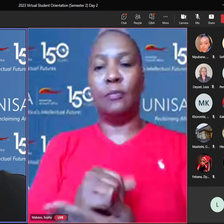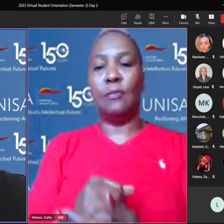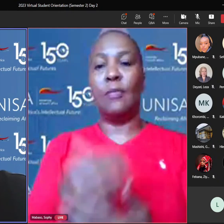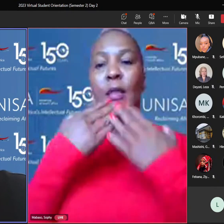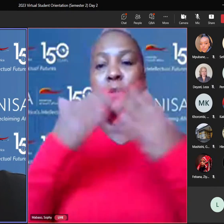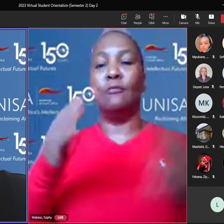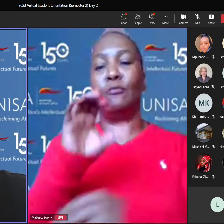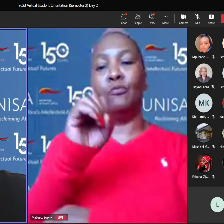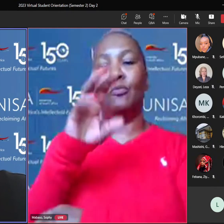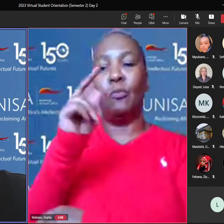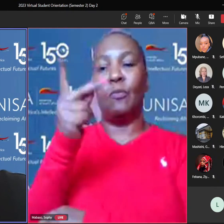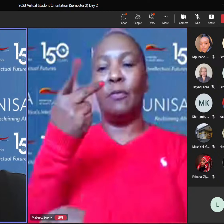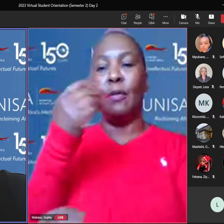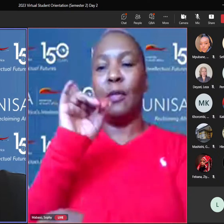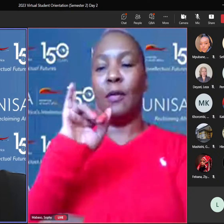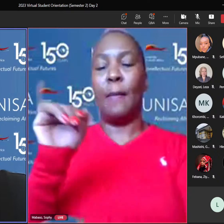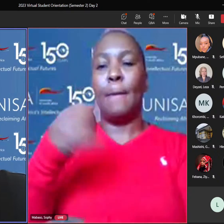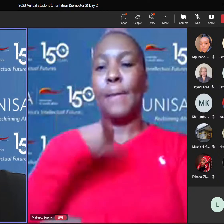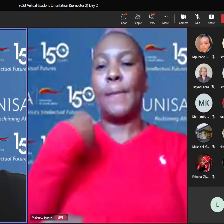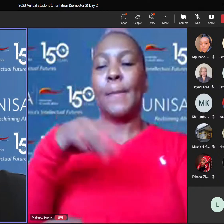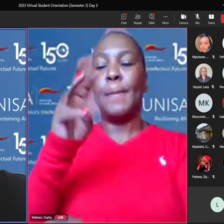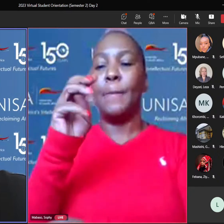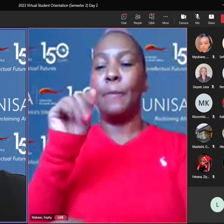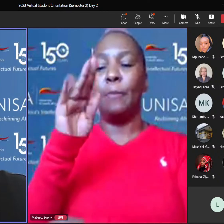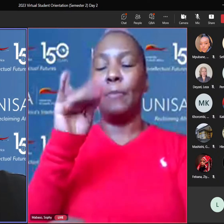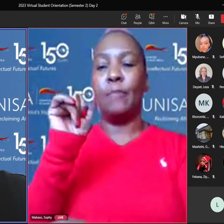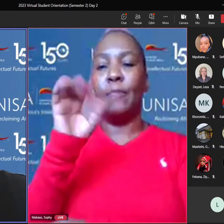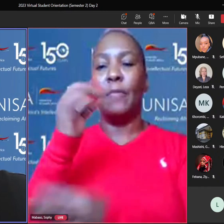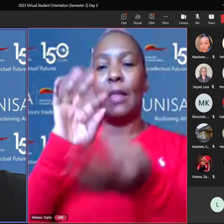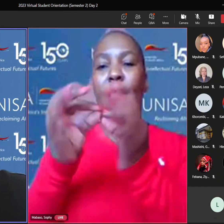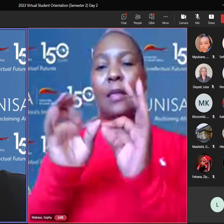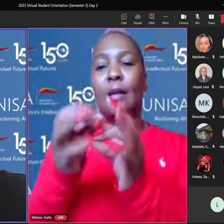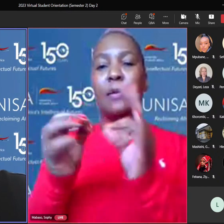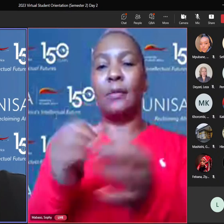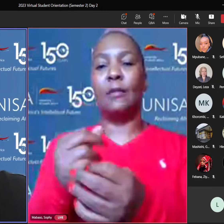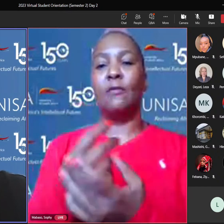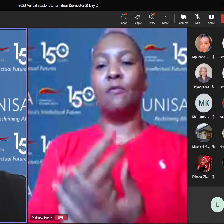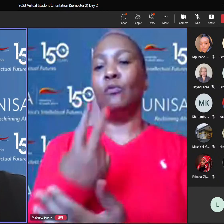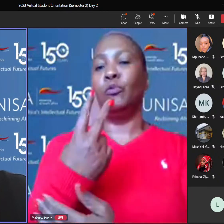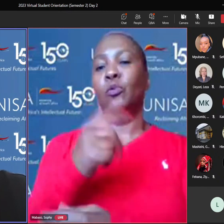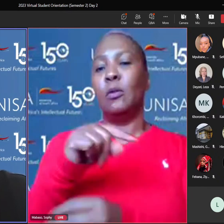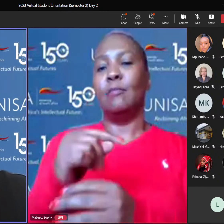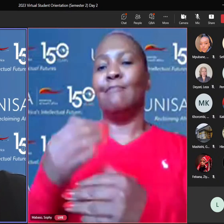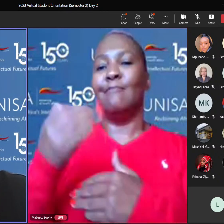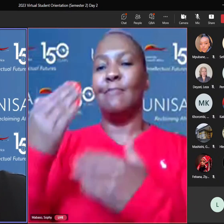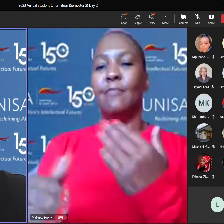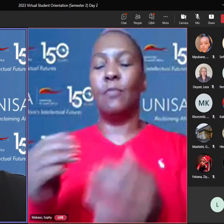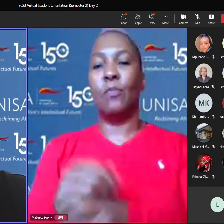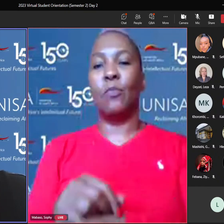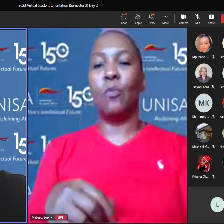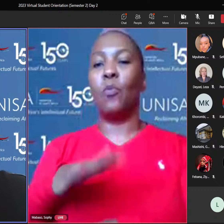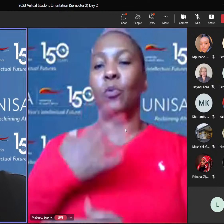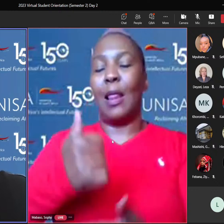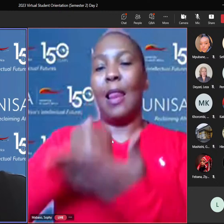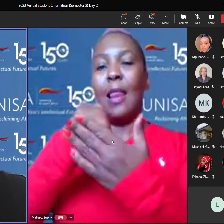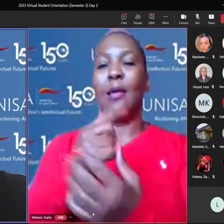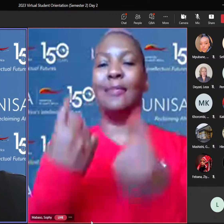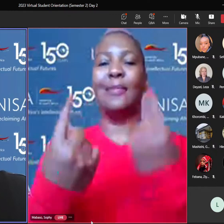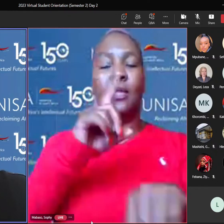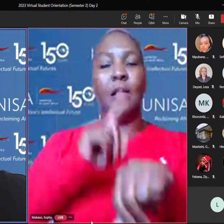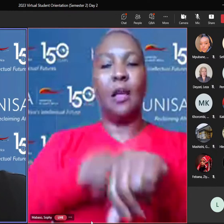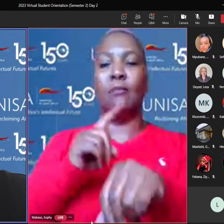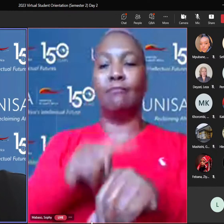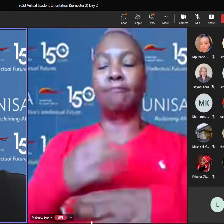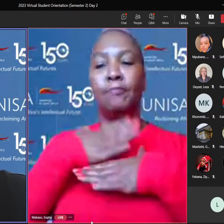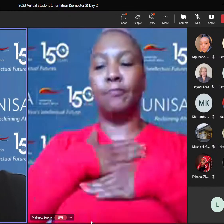Mavaso with all her sign language that she's doing for the last 2 and a bit hours. She's always willing and able to help us. We really appreciate